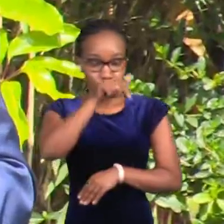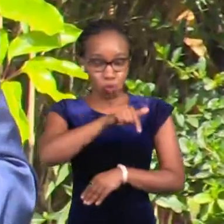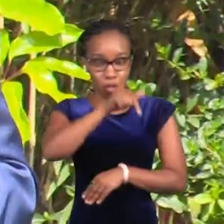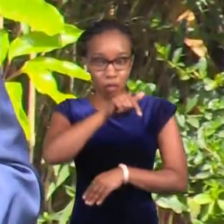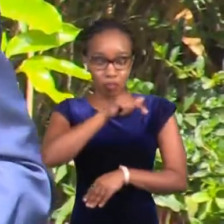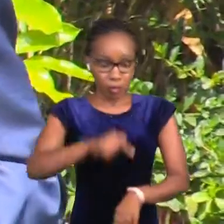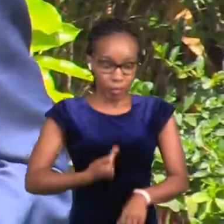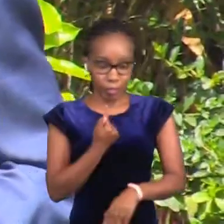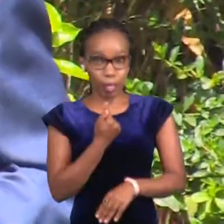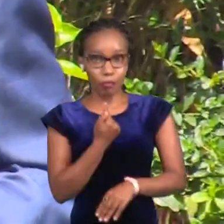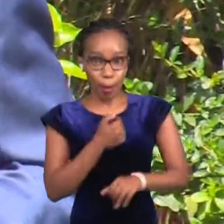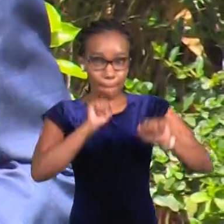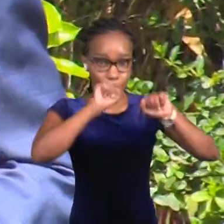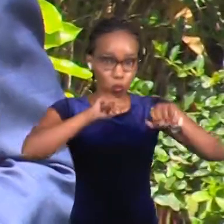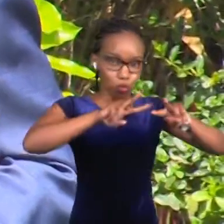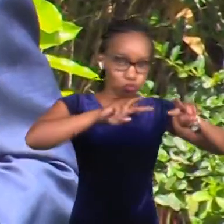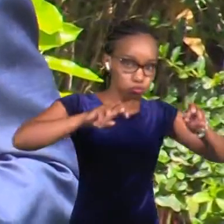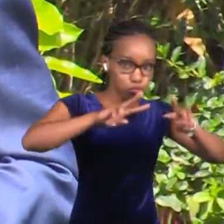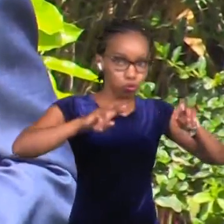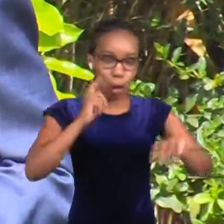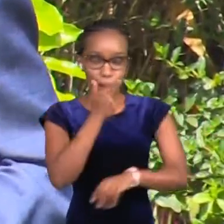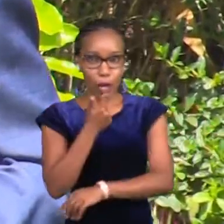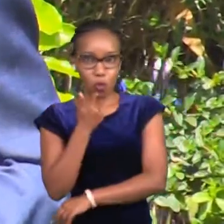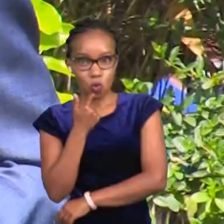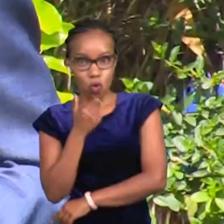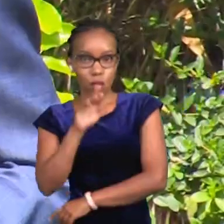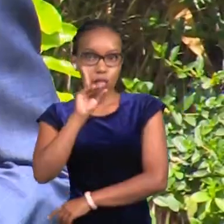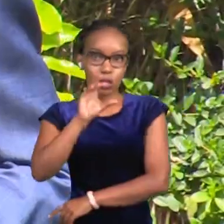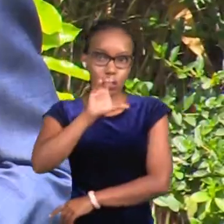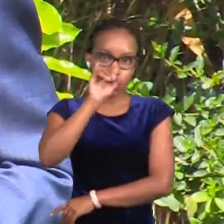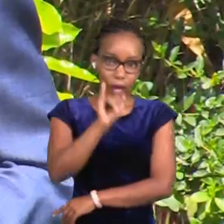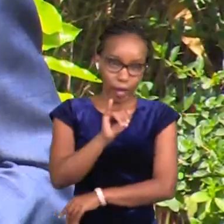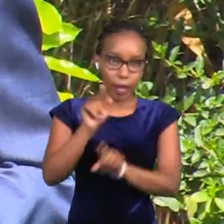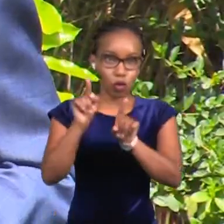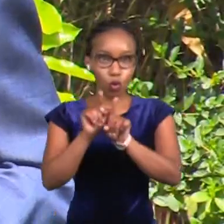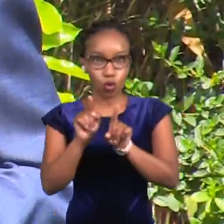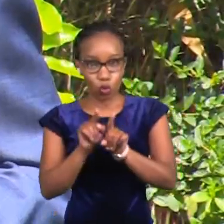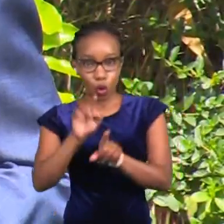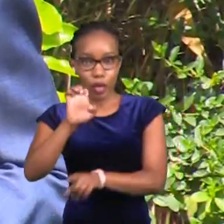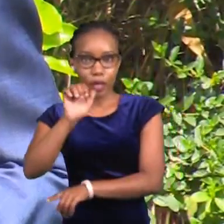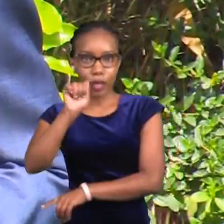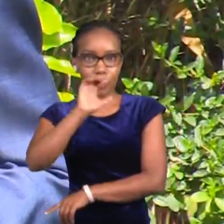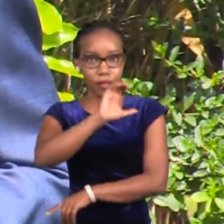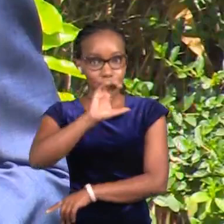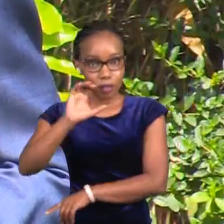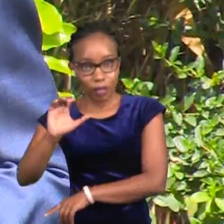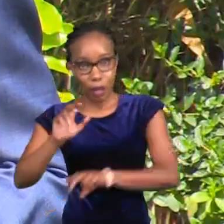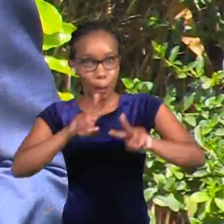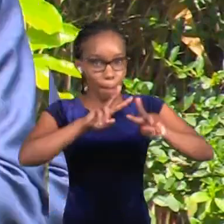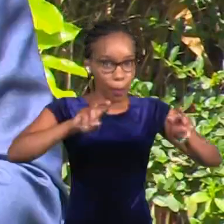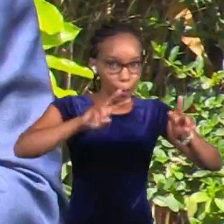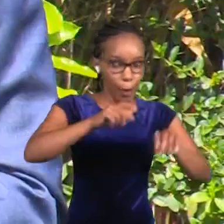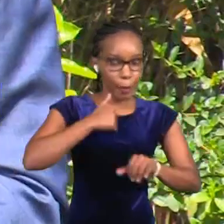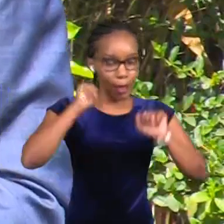investigation by the Directorate of Criminal Investigation as well as the Ethics and Anti-Corruption Commission.